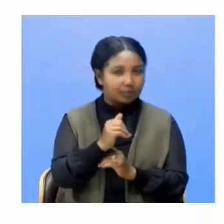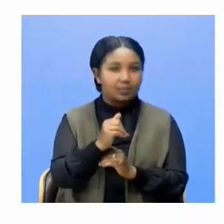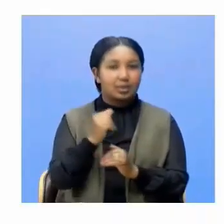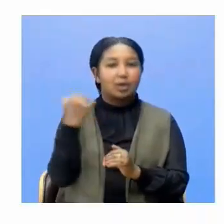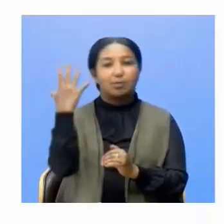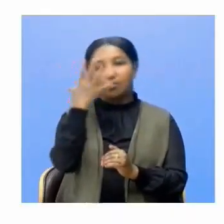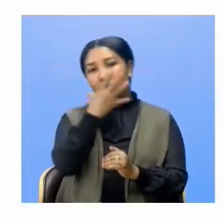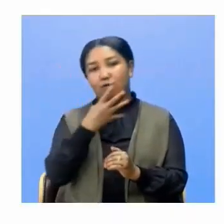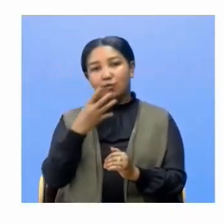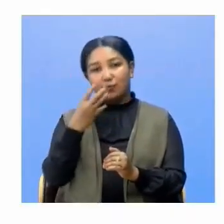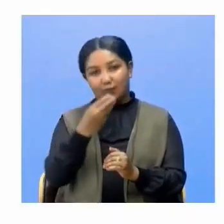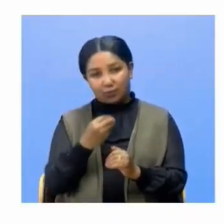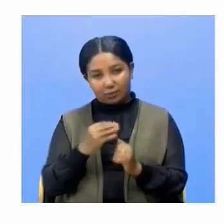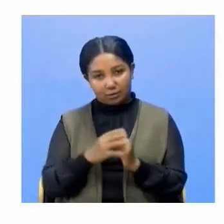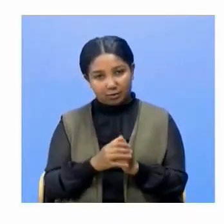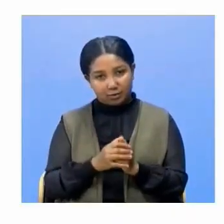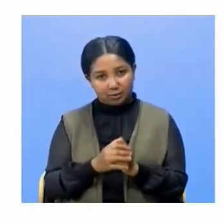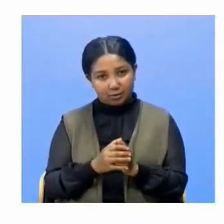beautiful.